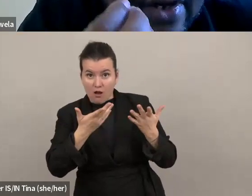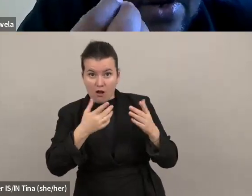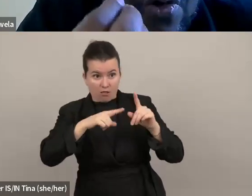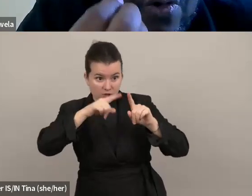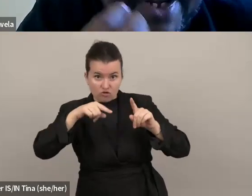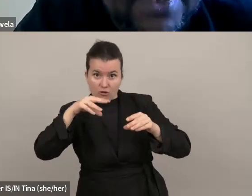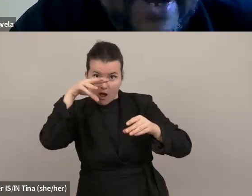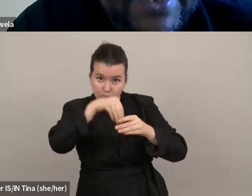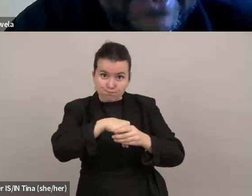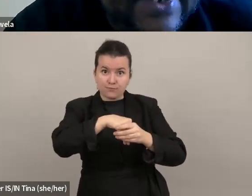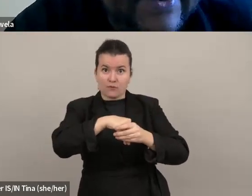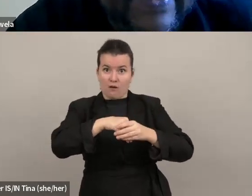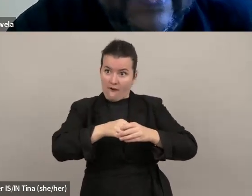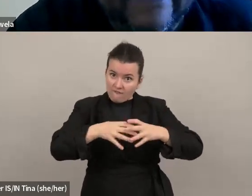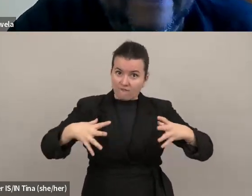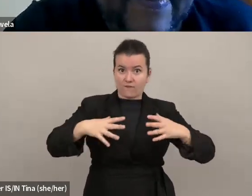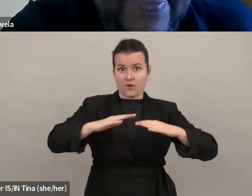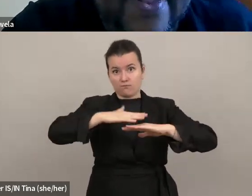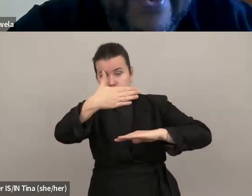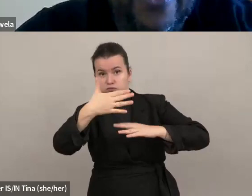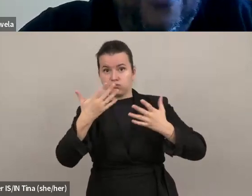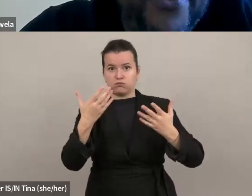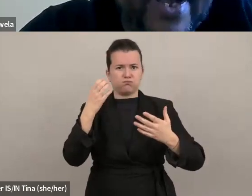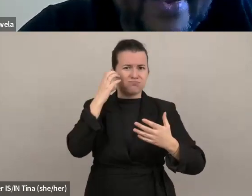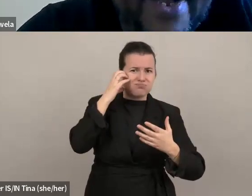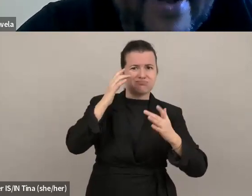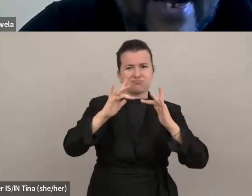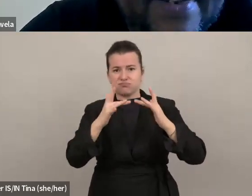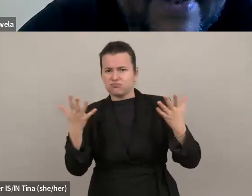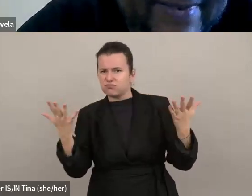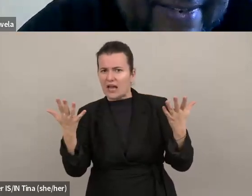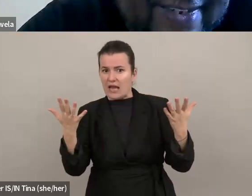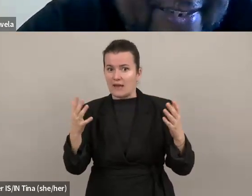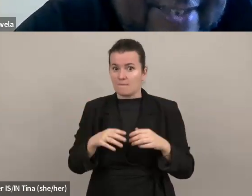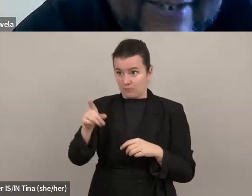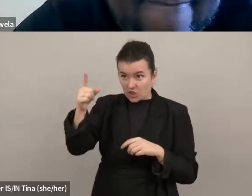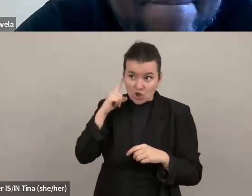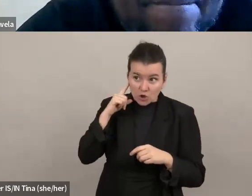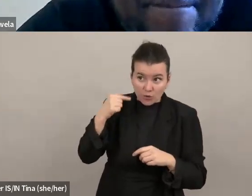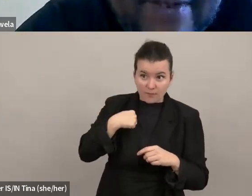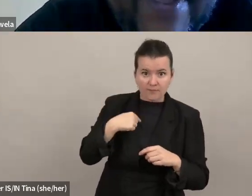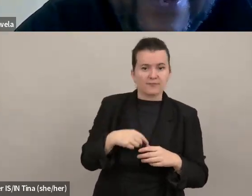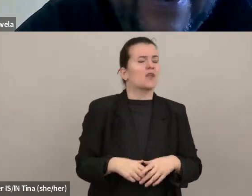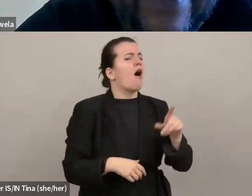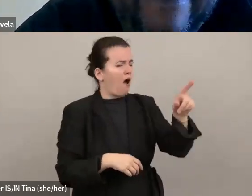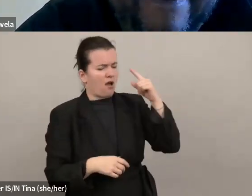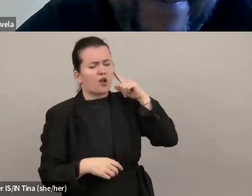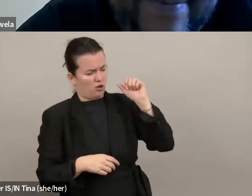intervention in these co-working spaces? I hope you can hear me, Hans. Yeah, I can hear you fine. Thank you, Mike,